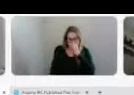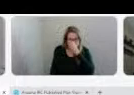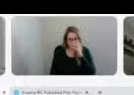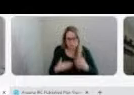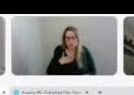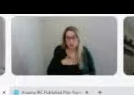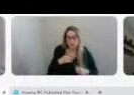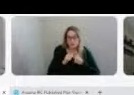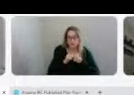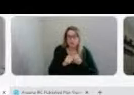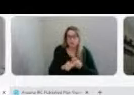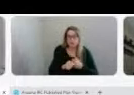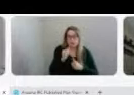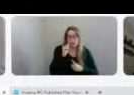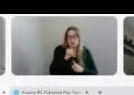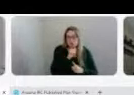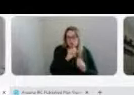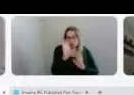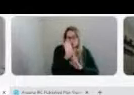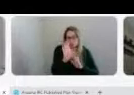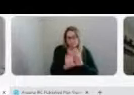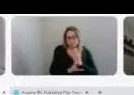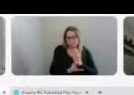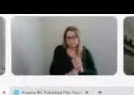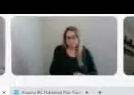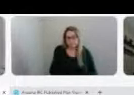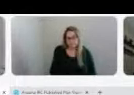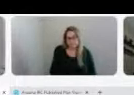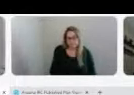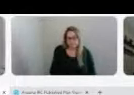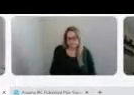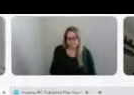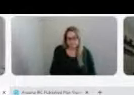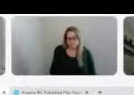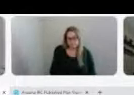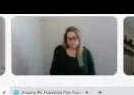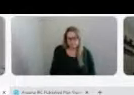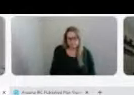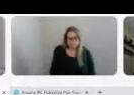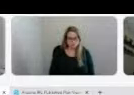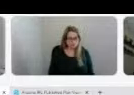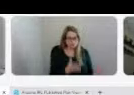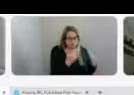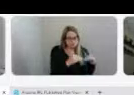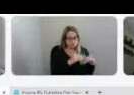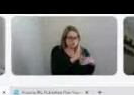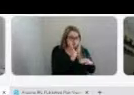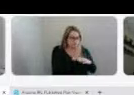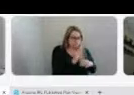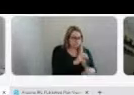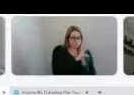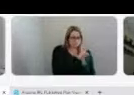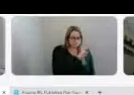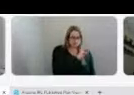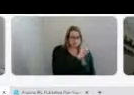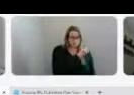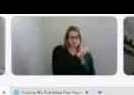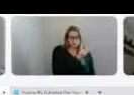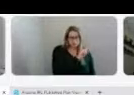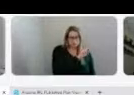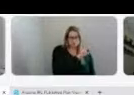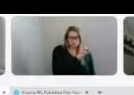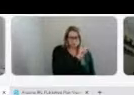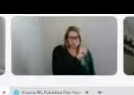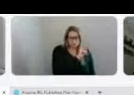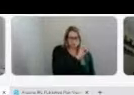follow the cons the state constitution and thank you the next speaker is melissa westbrook melissa can you hear